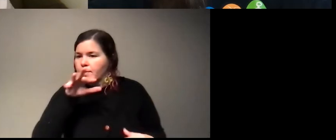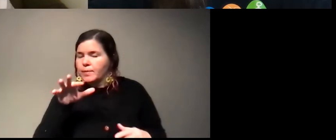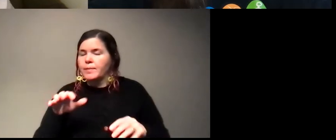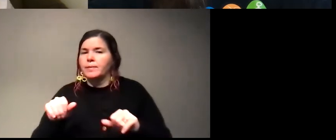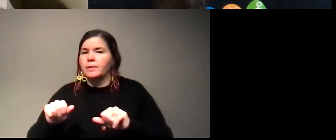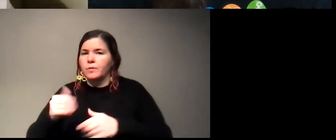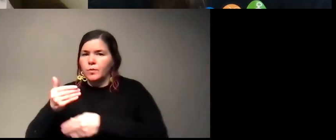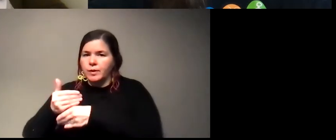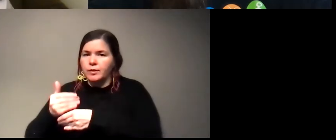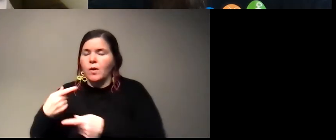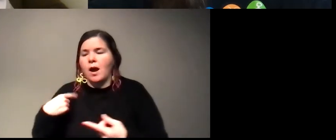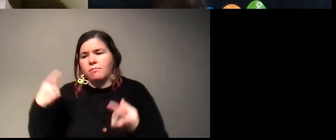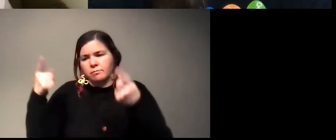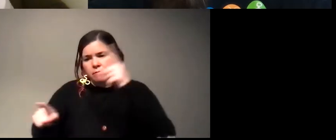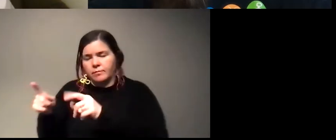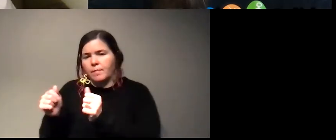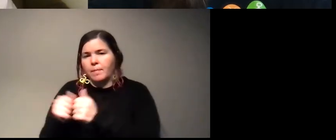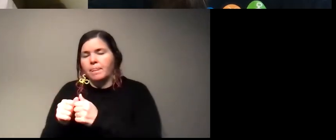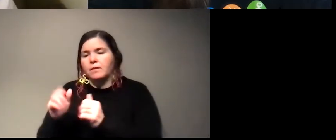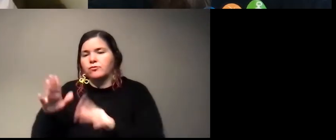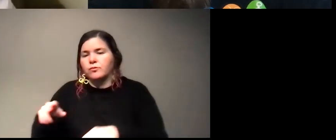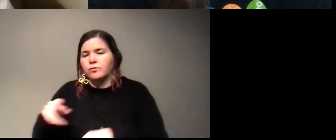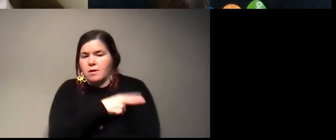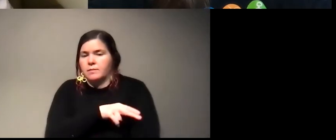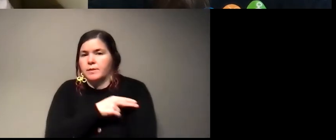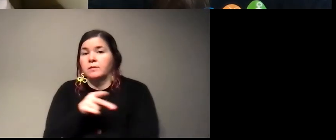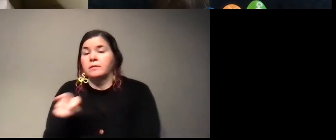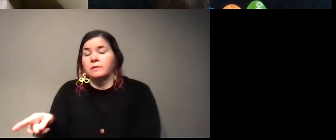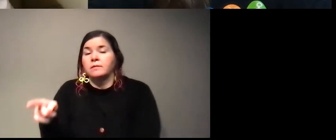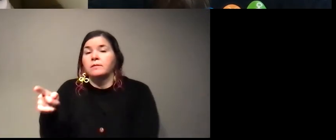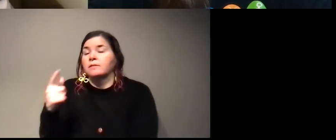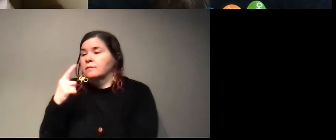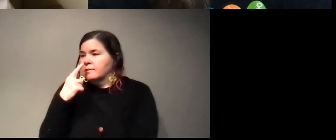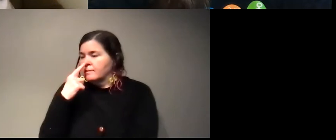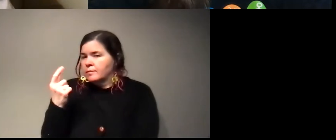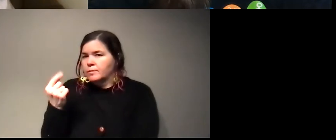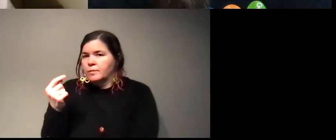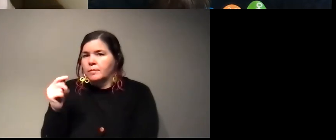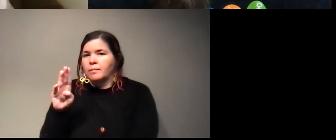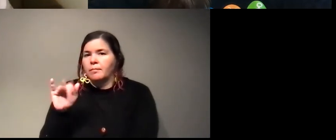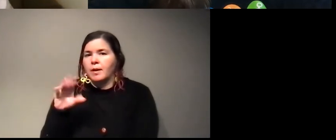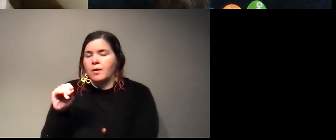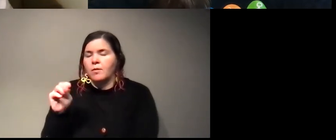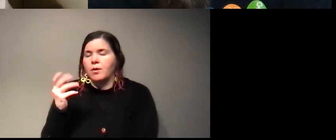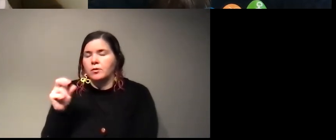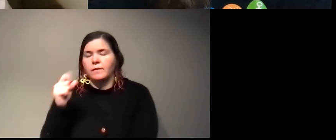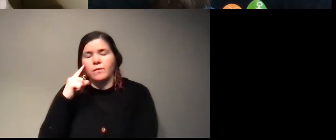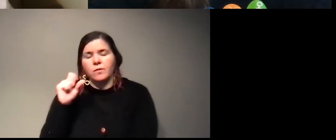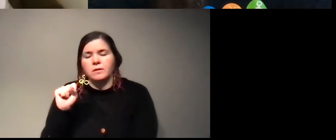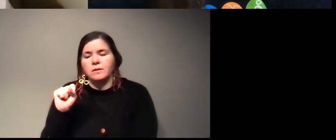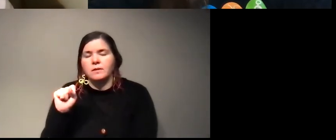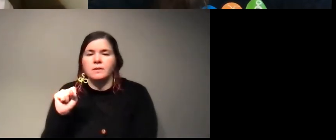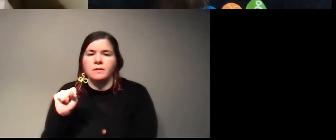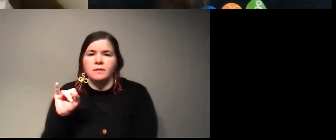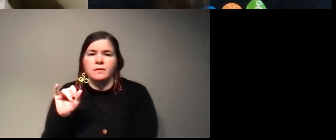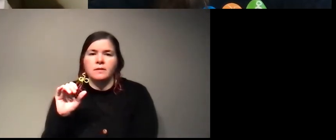condensate, I'm on a collaboration project with Children's Hospital, and they are interested in looking for biomarkers for cystic fibrosis. So